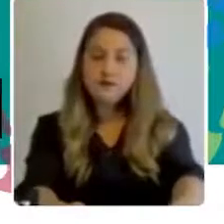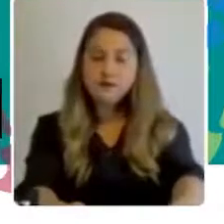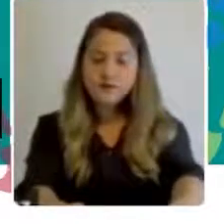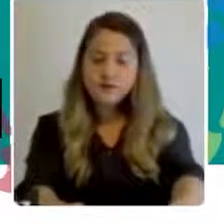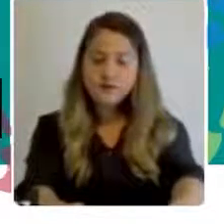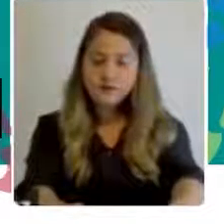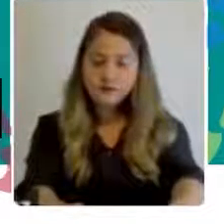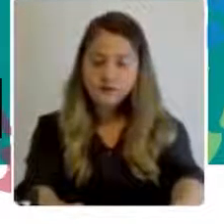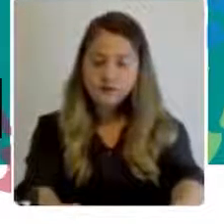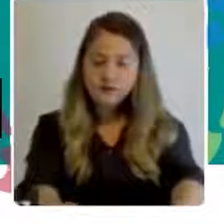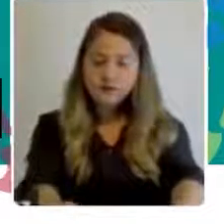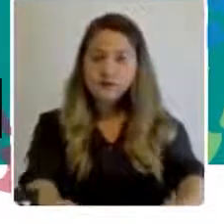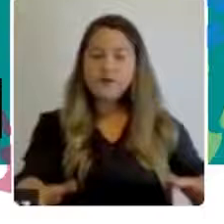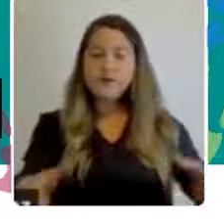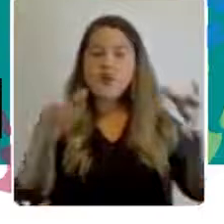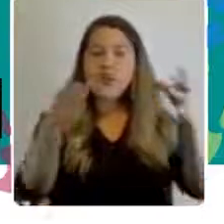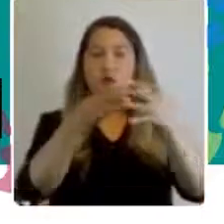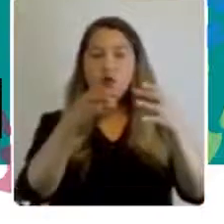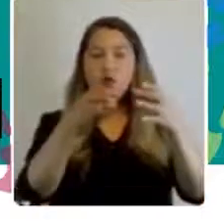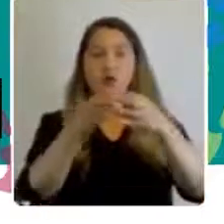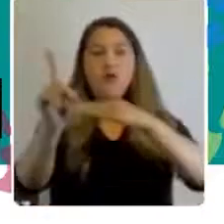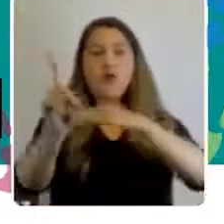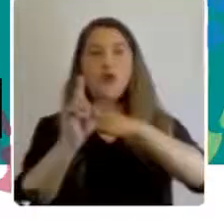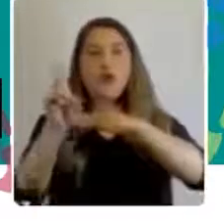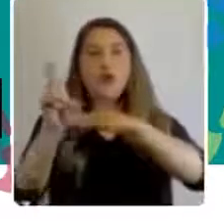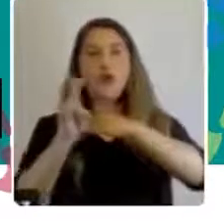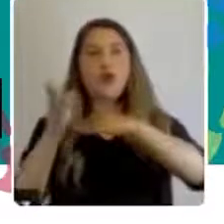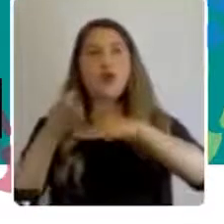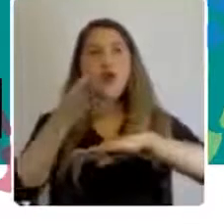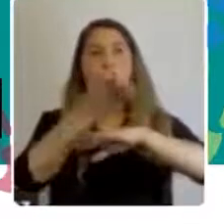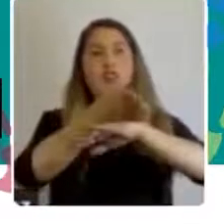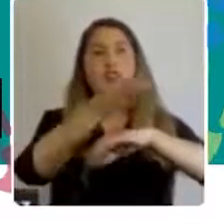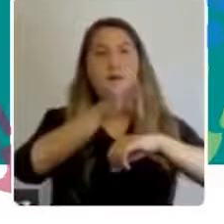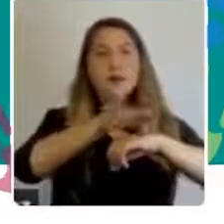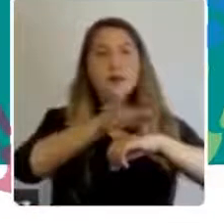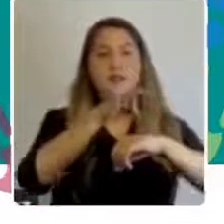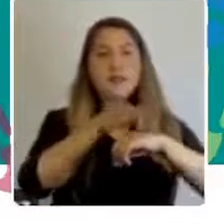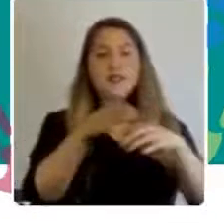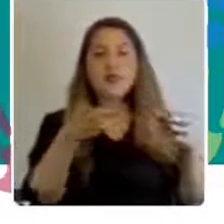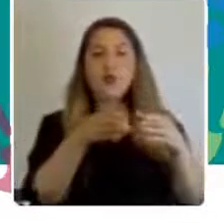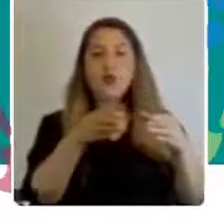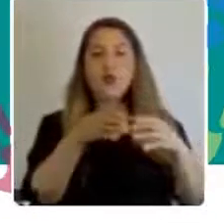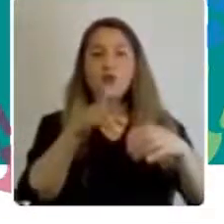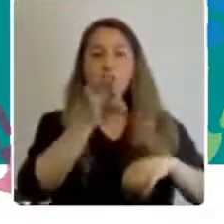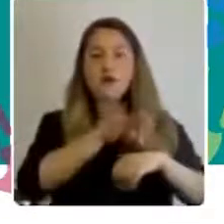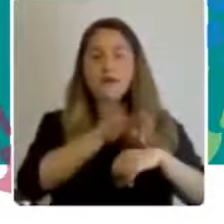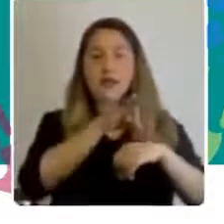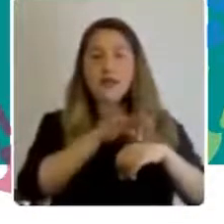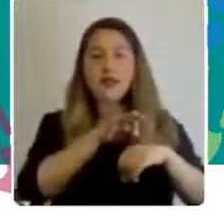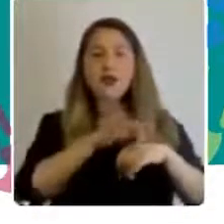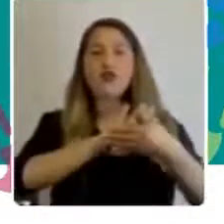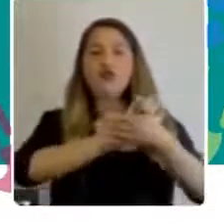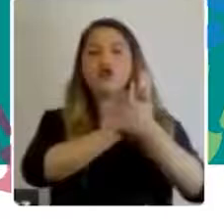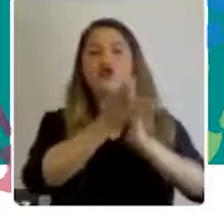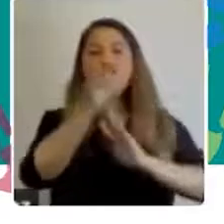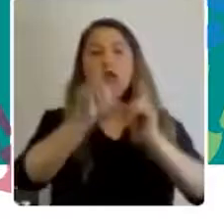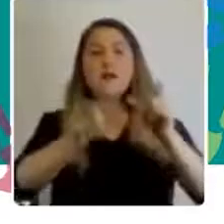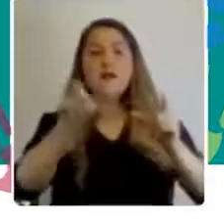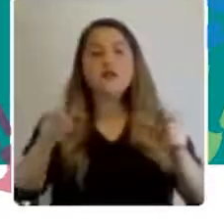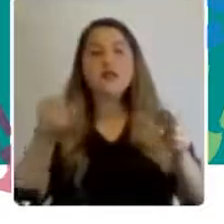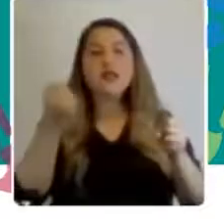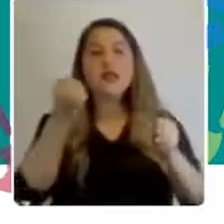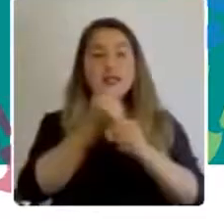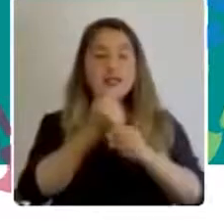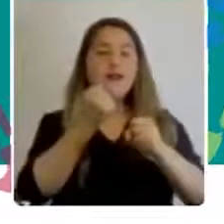the clinicians who are seeking answers and where to refer patients for their care